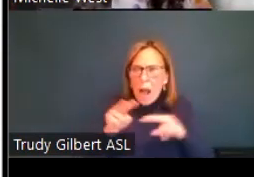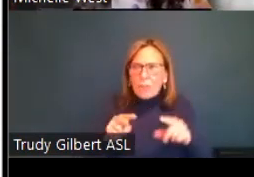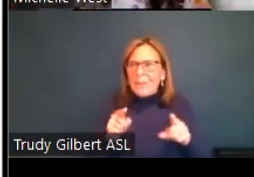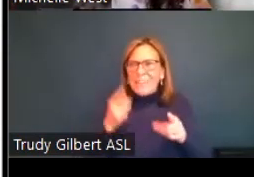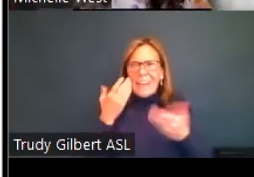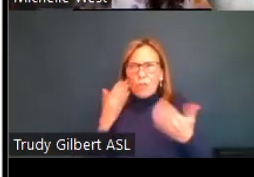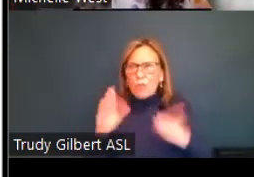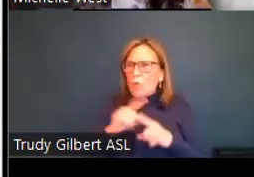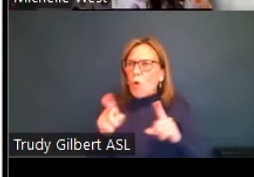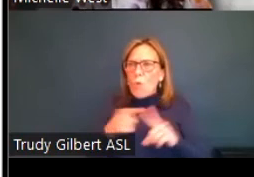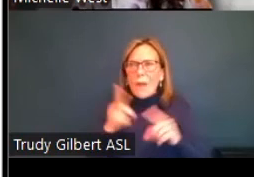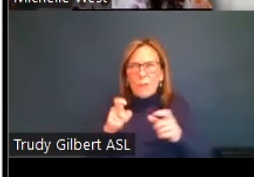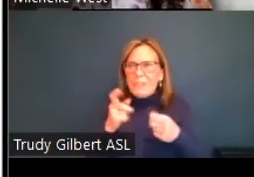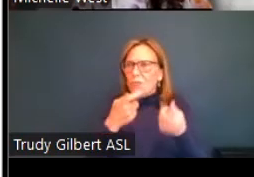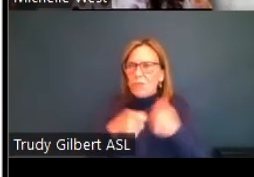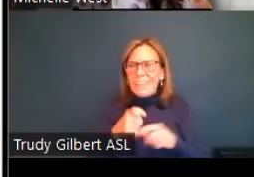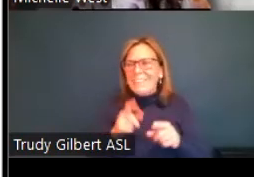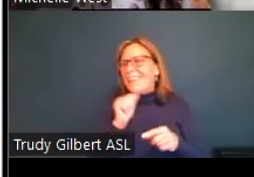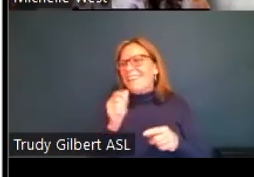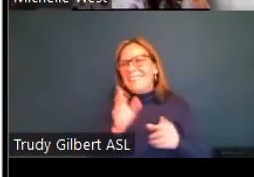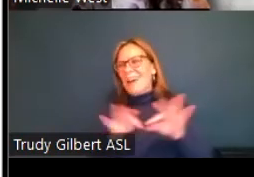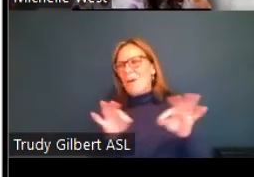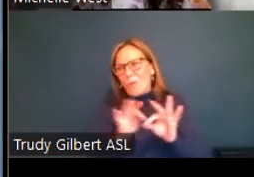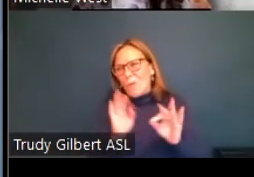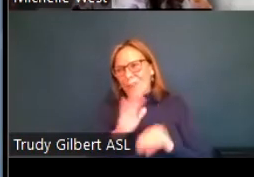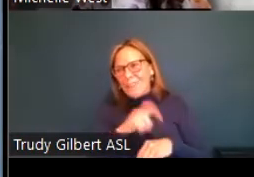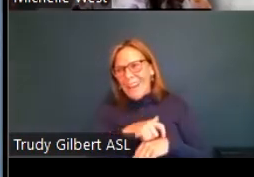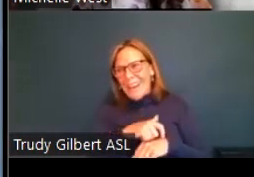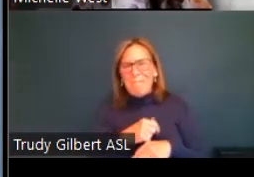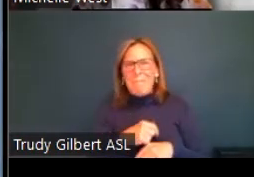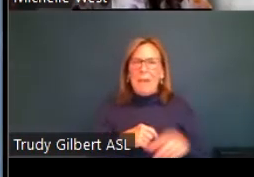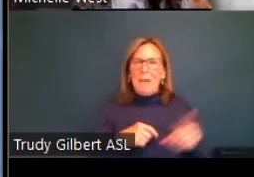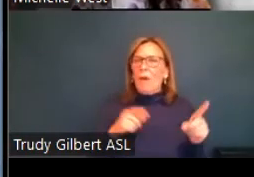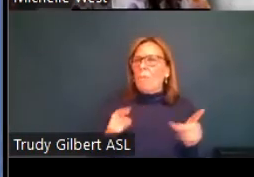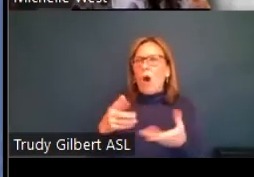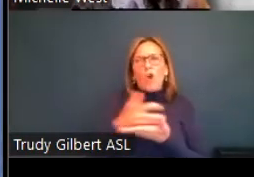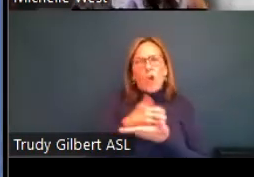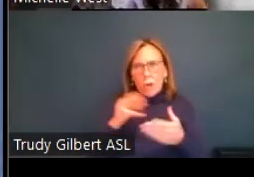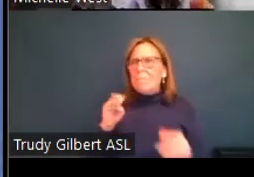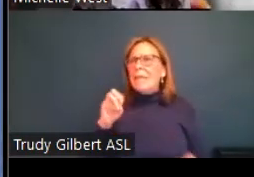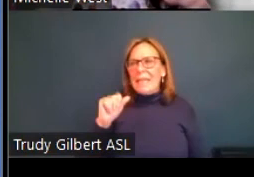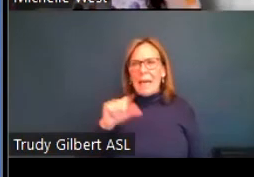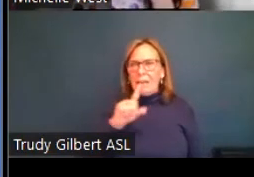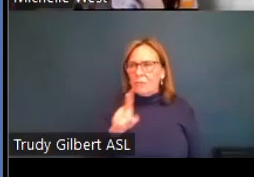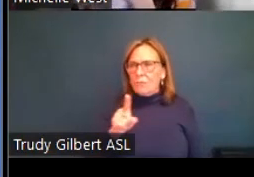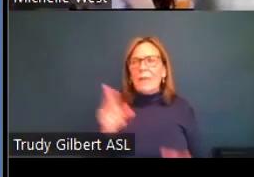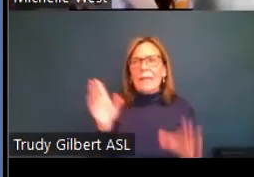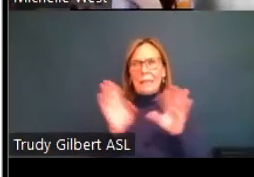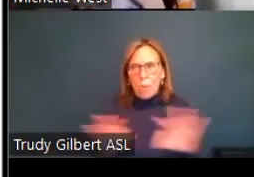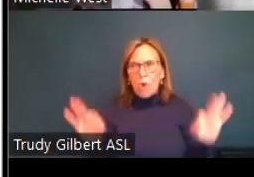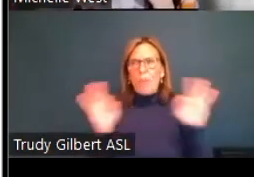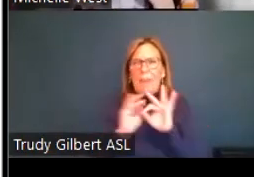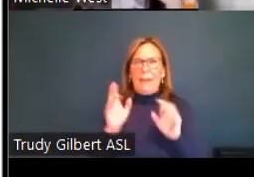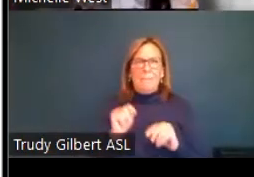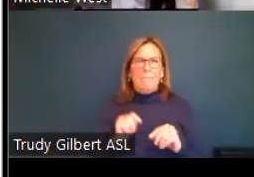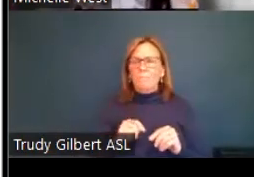worth your time at that point. So, but earned media is really worth it. Okay, those are the free ways. Paid, I'm